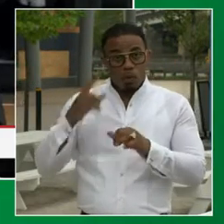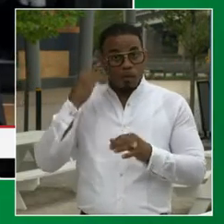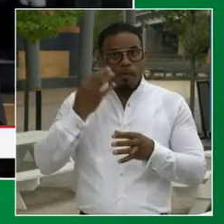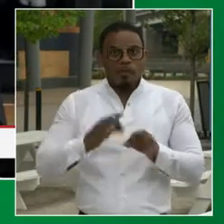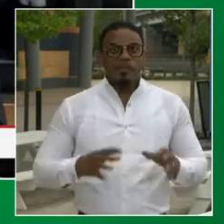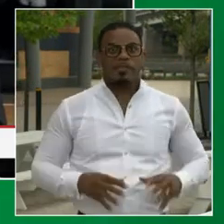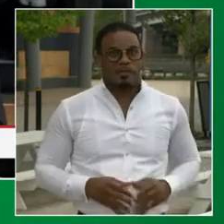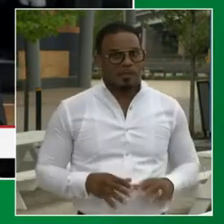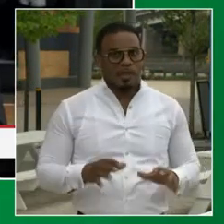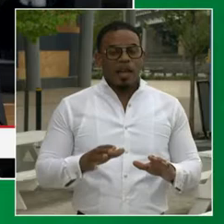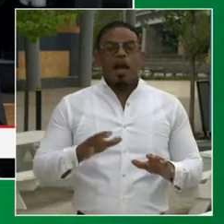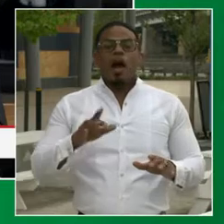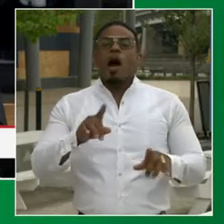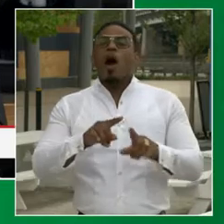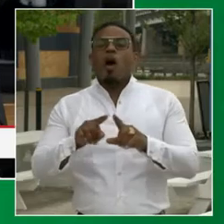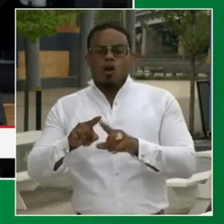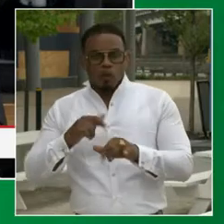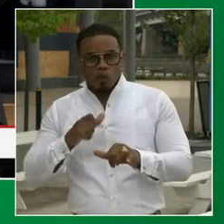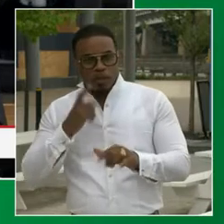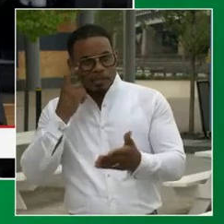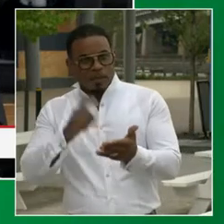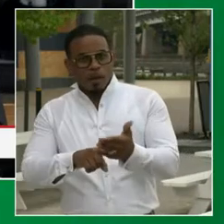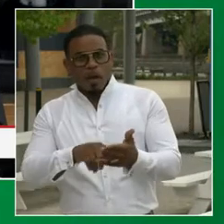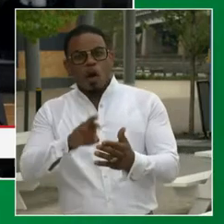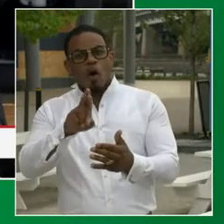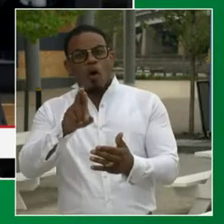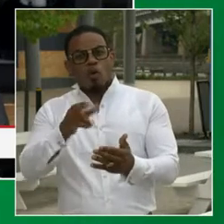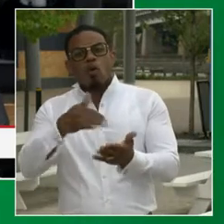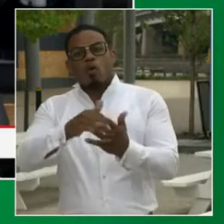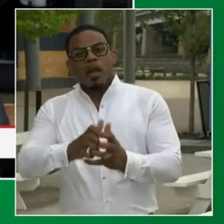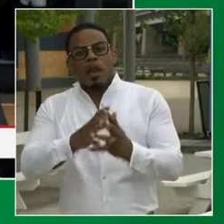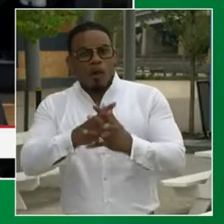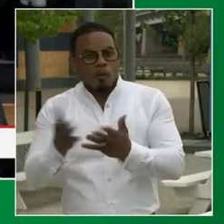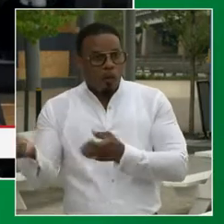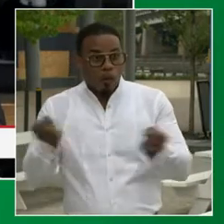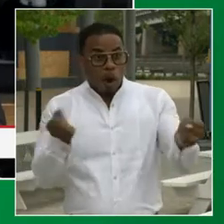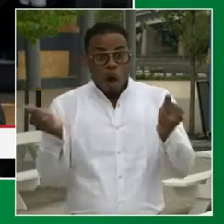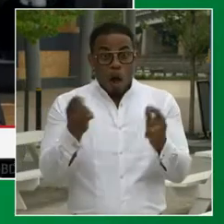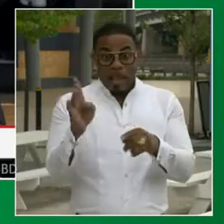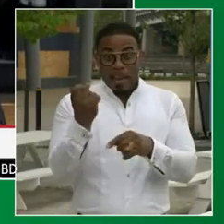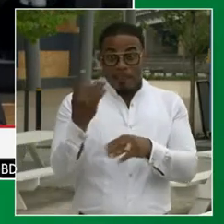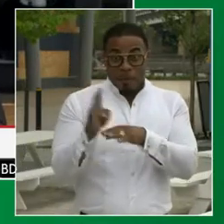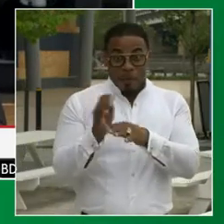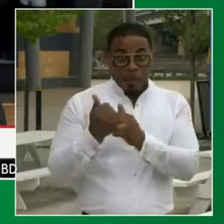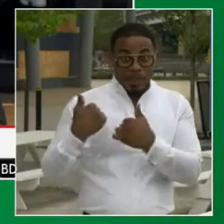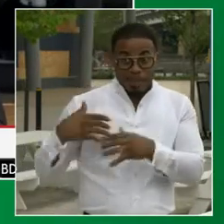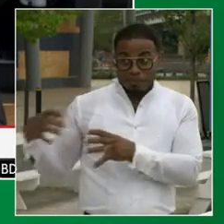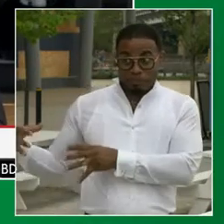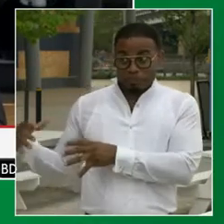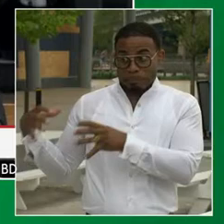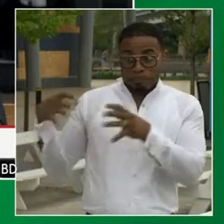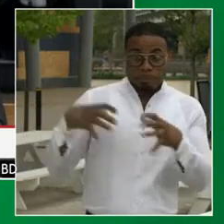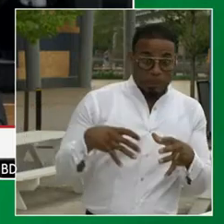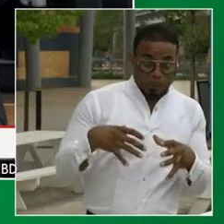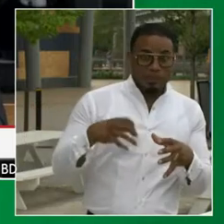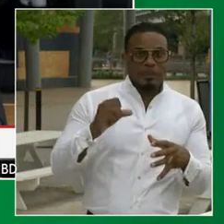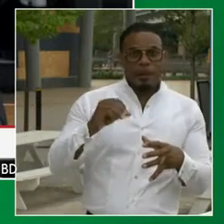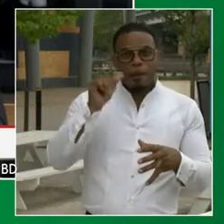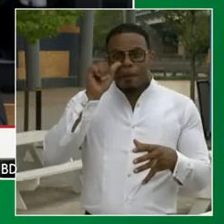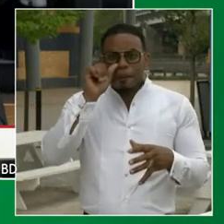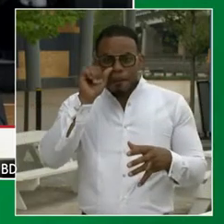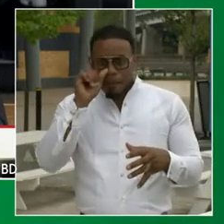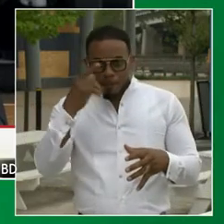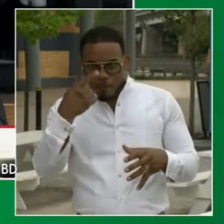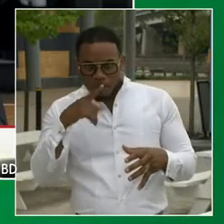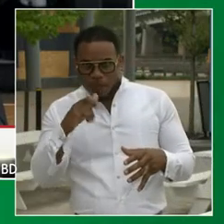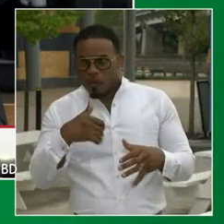Greece. And also, we, as part of the relaunch, actually, we bring in all of the 11 businesses with us as well. So if you don't mind, actually,